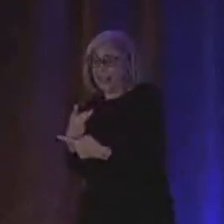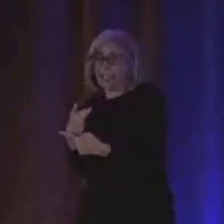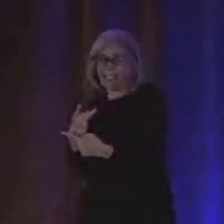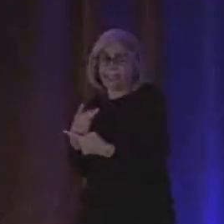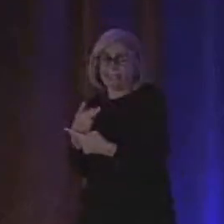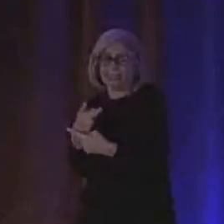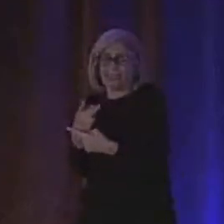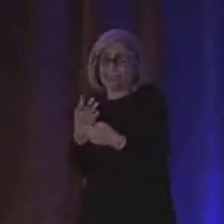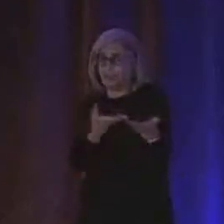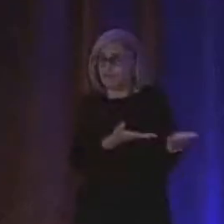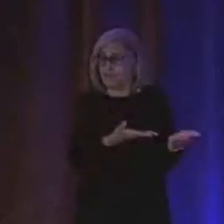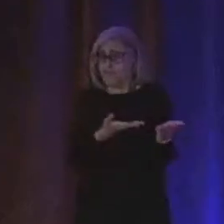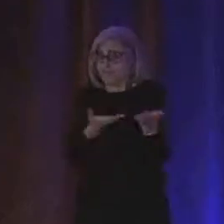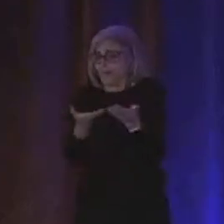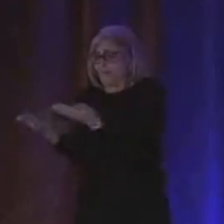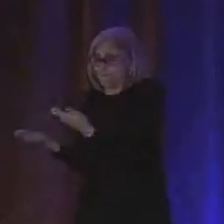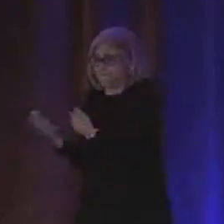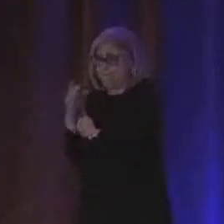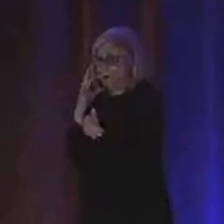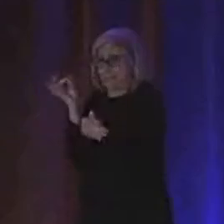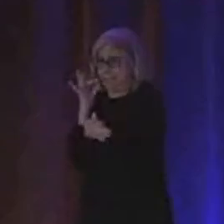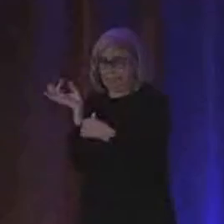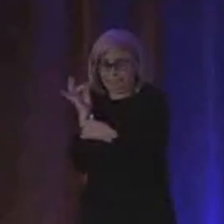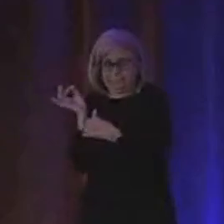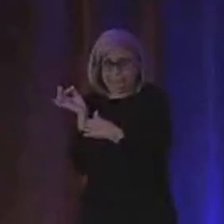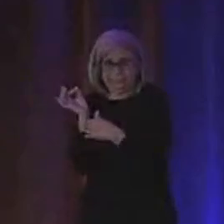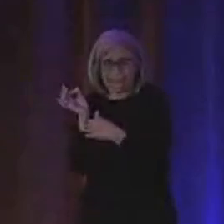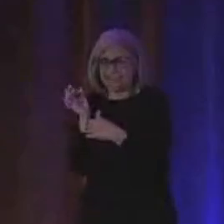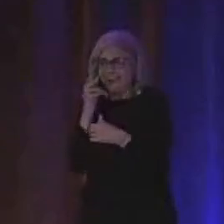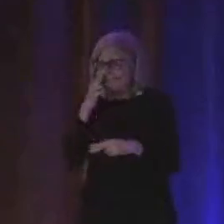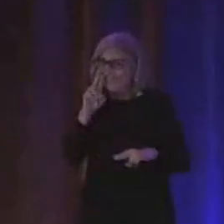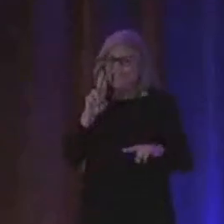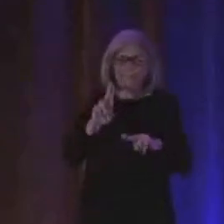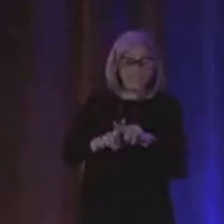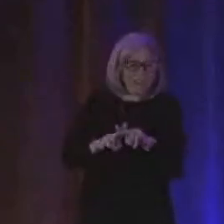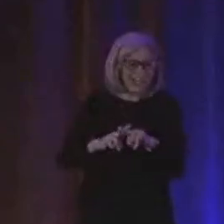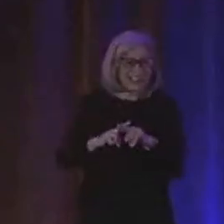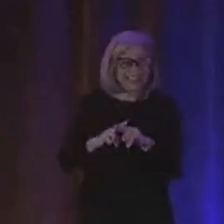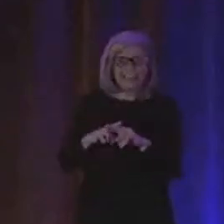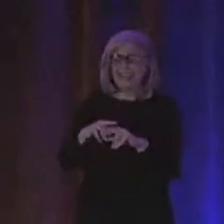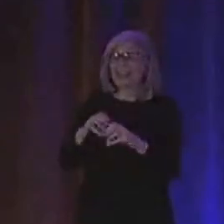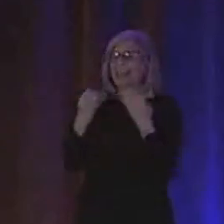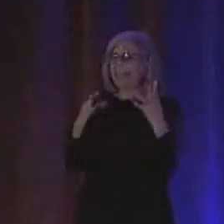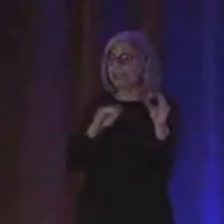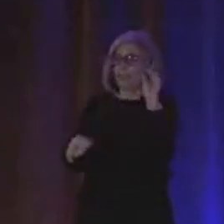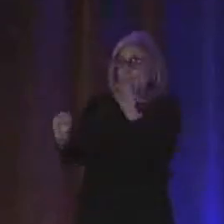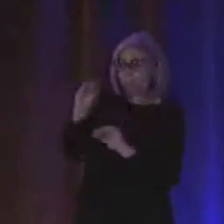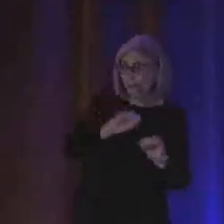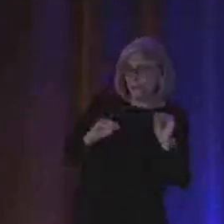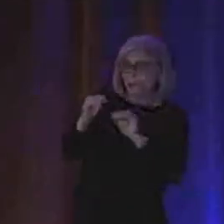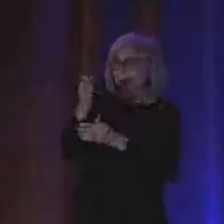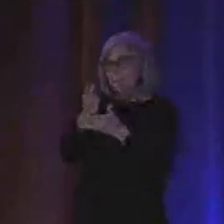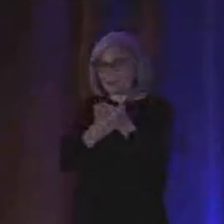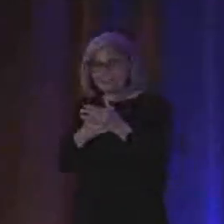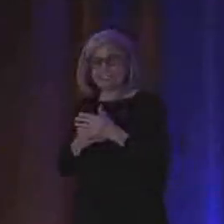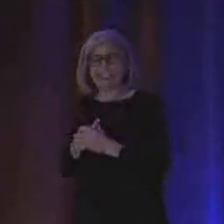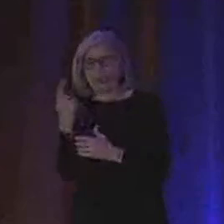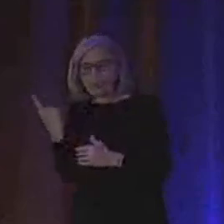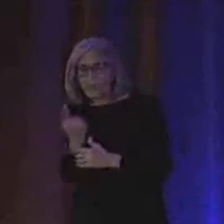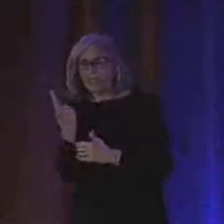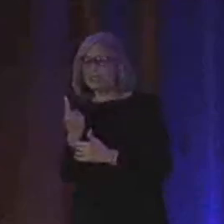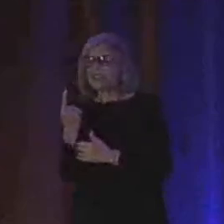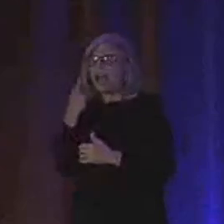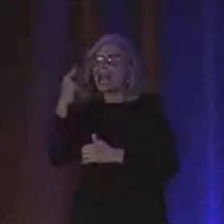herding kittens. Always fun, lots of moving parts. I think